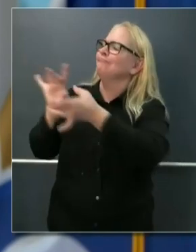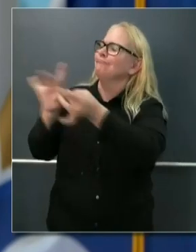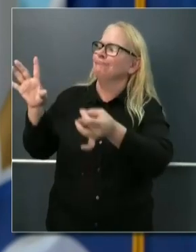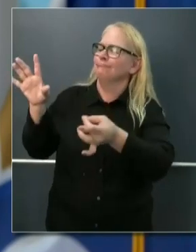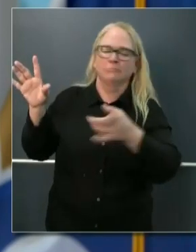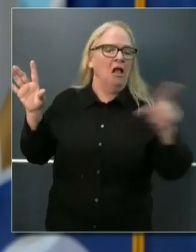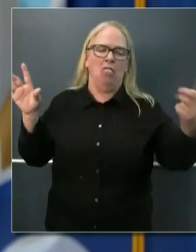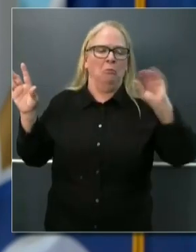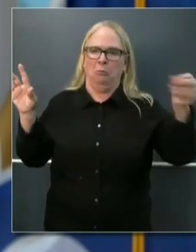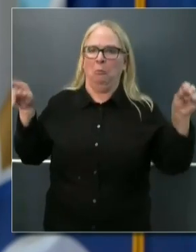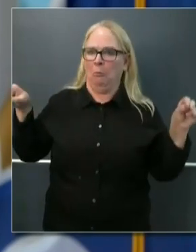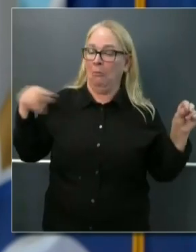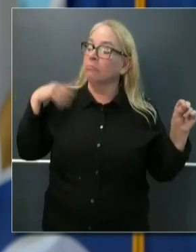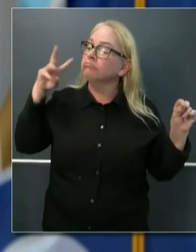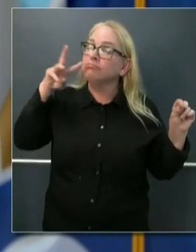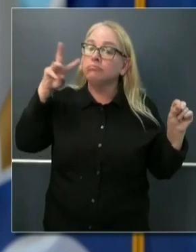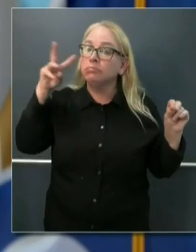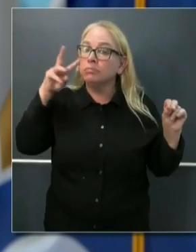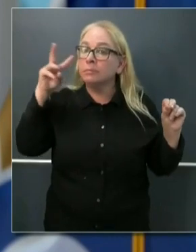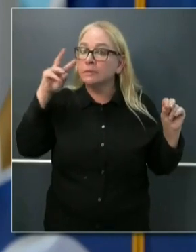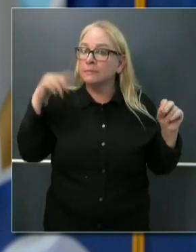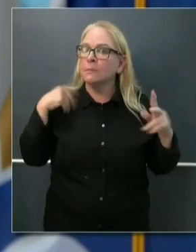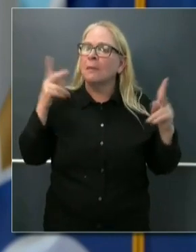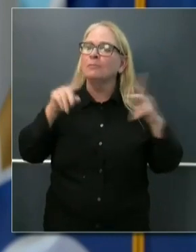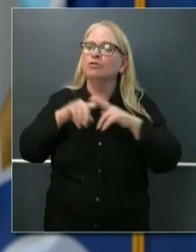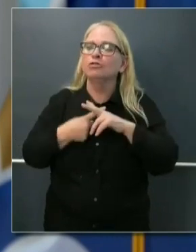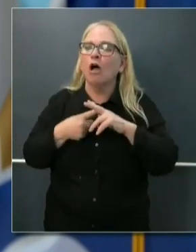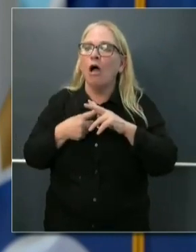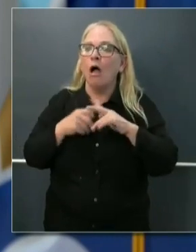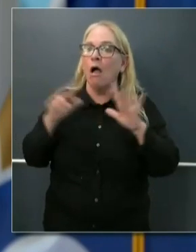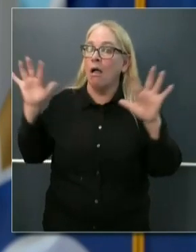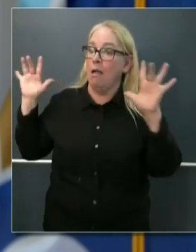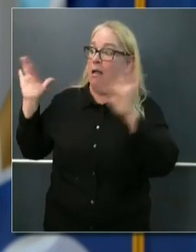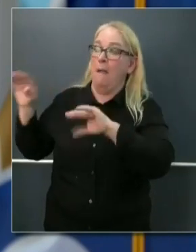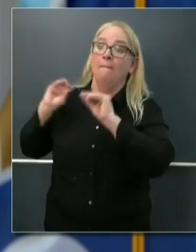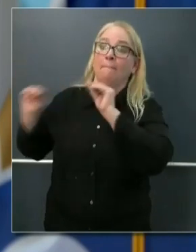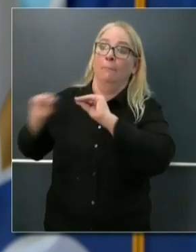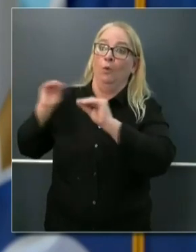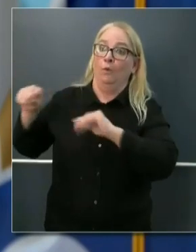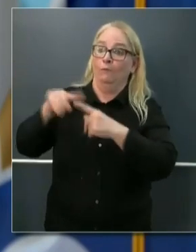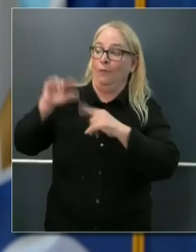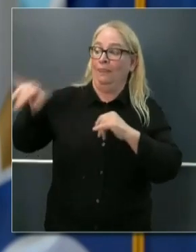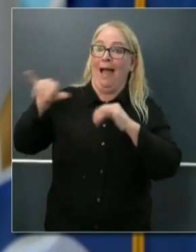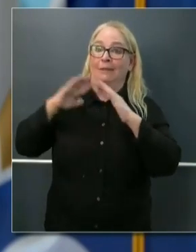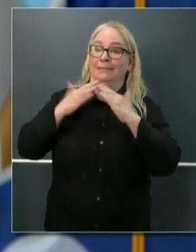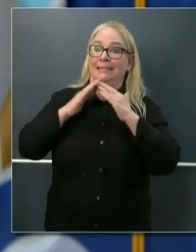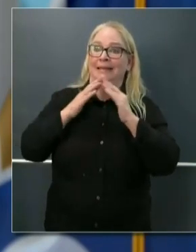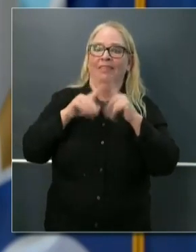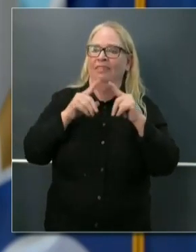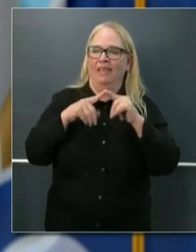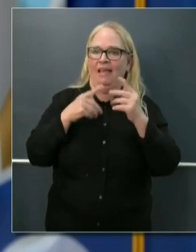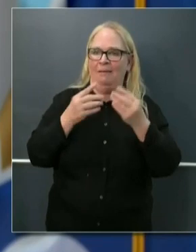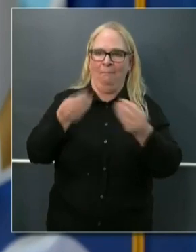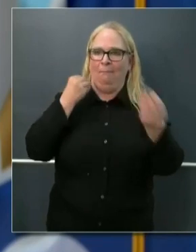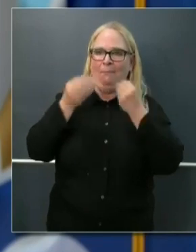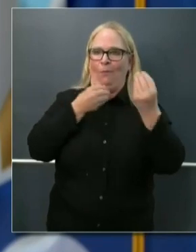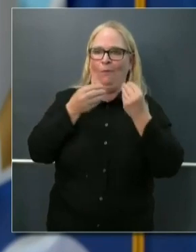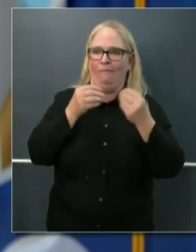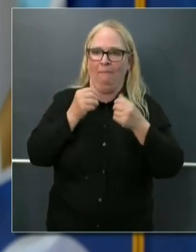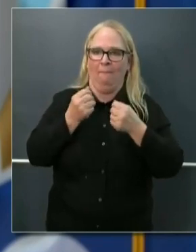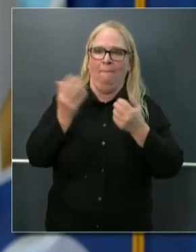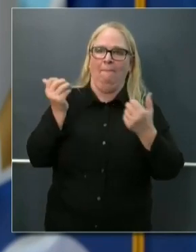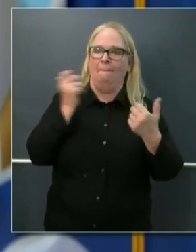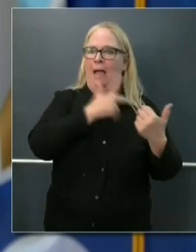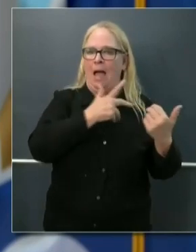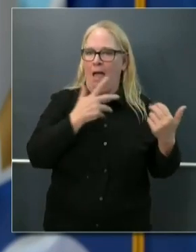we recognizing that people will start commuting into that city and then go back home into their city? We have to consider all of these